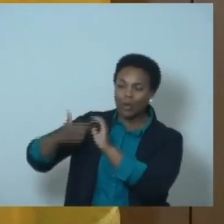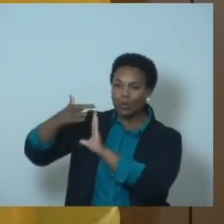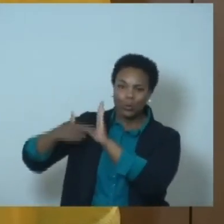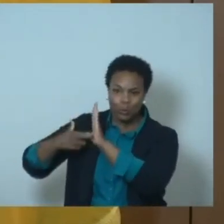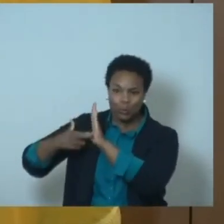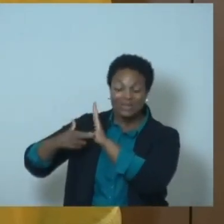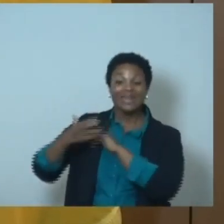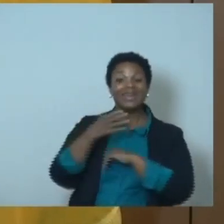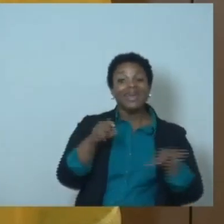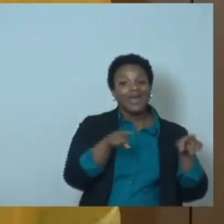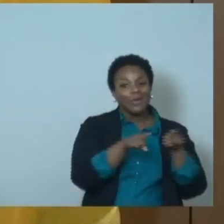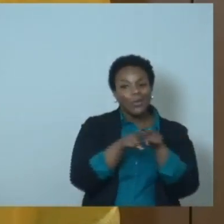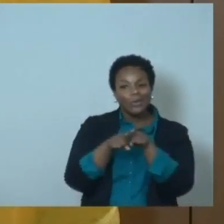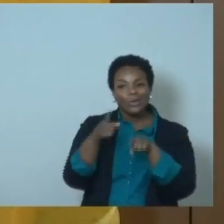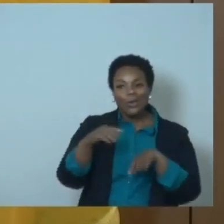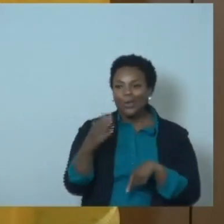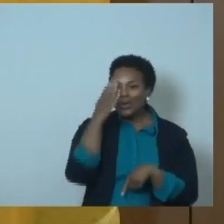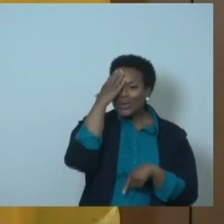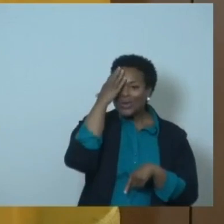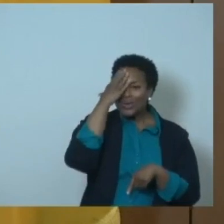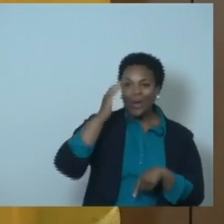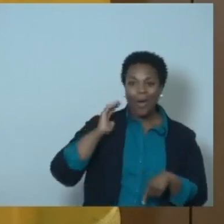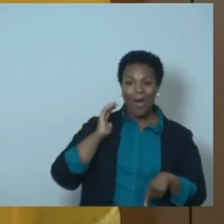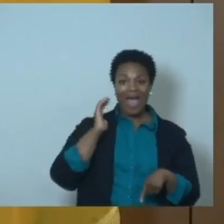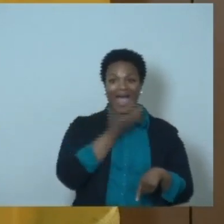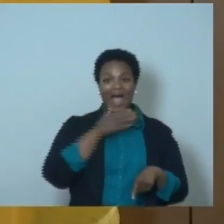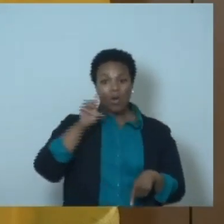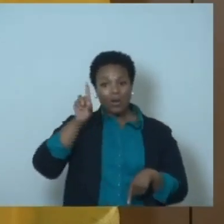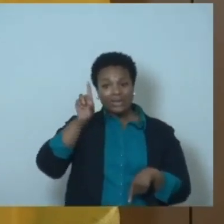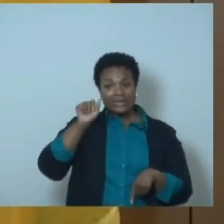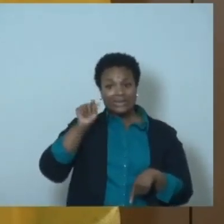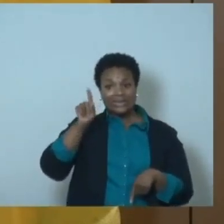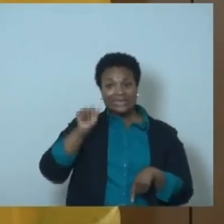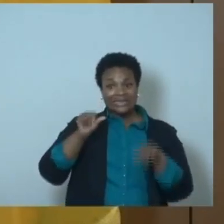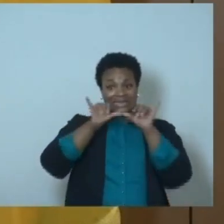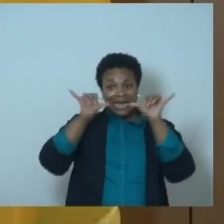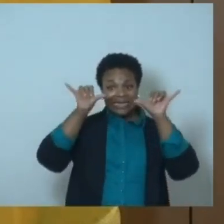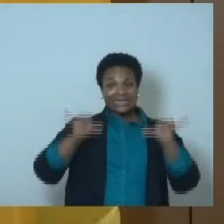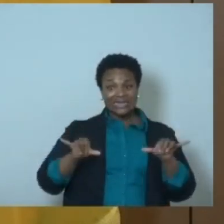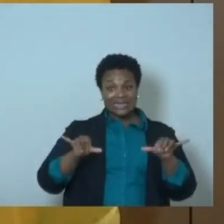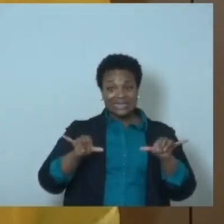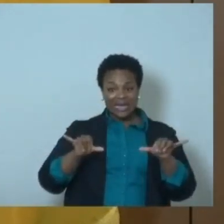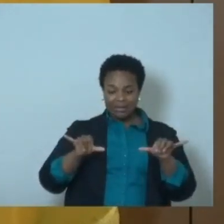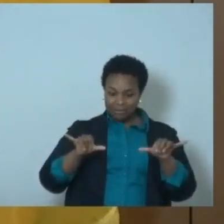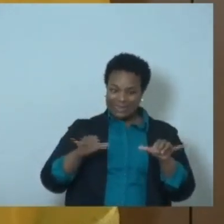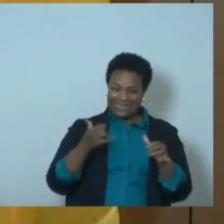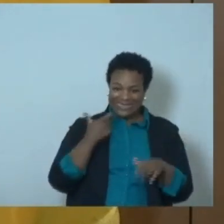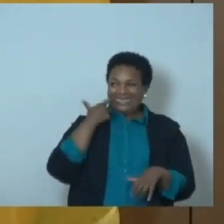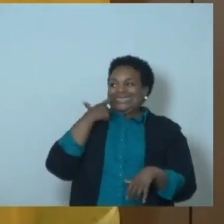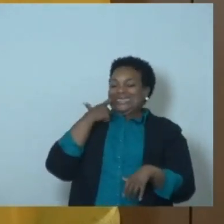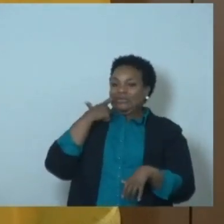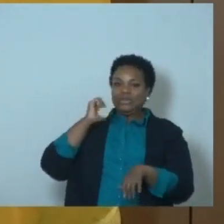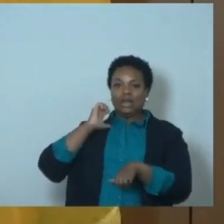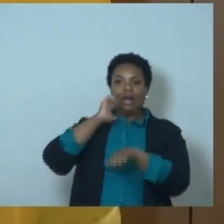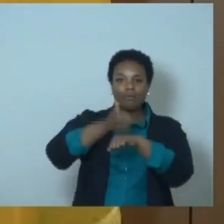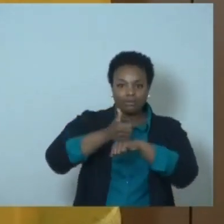getting, right, the data systems that are more digitized and automated to figure out contact tracing. Because we